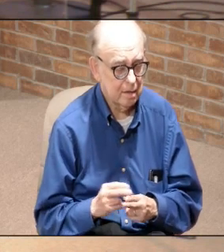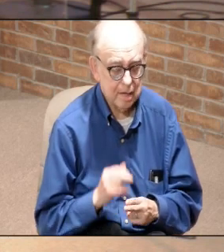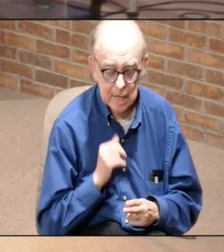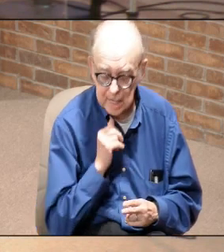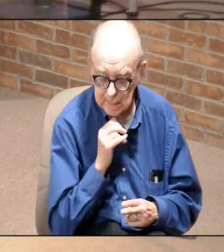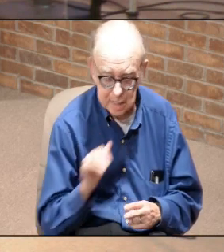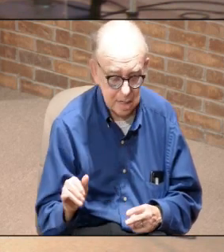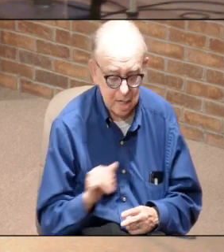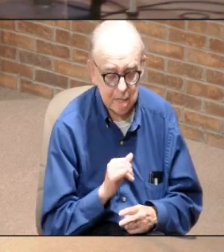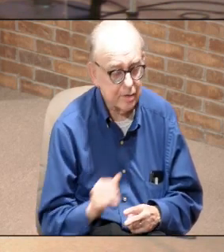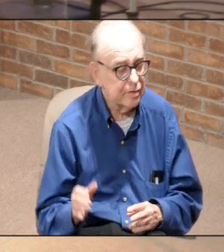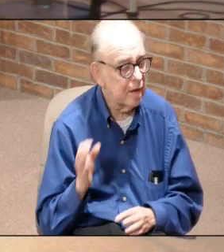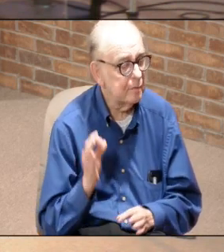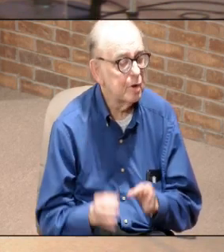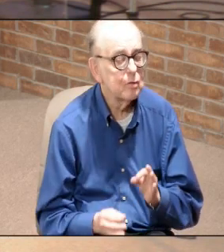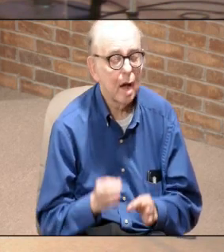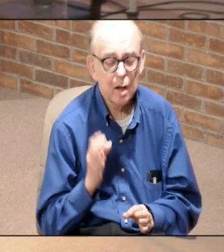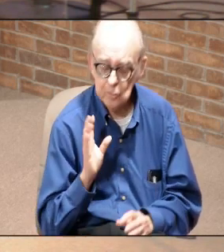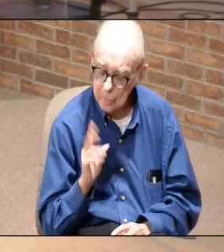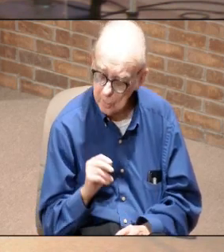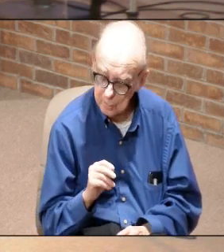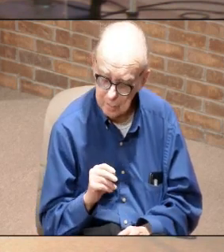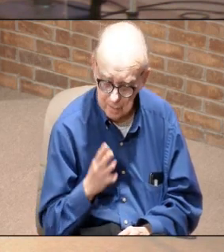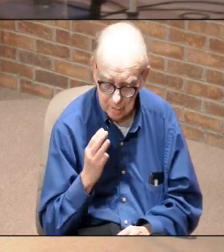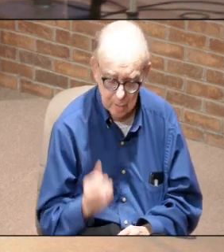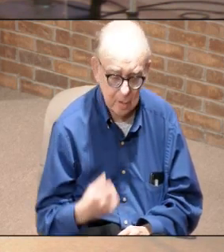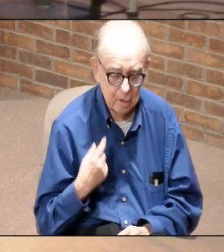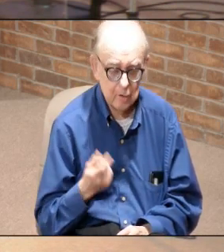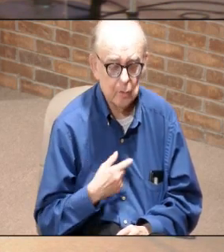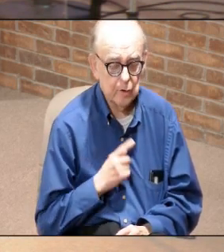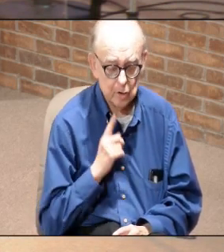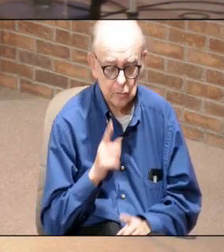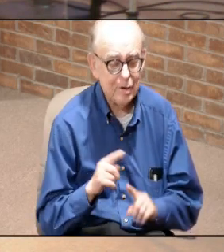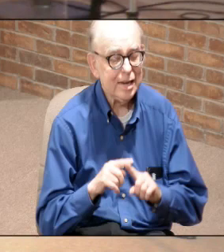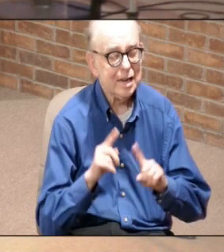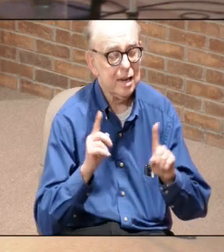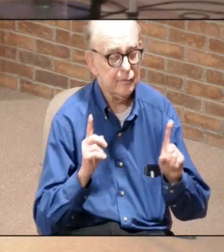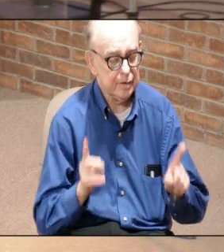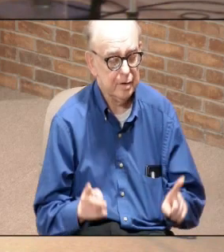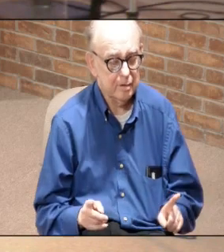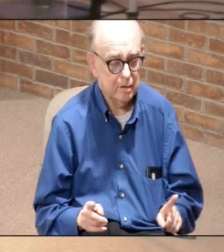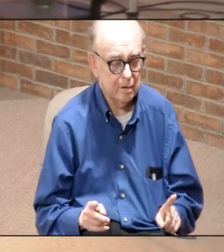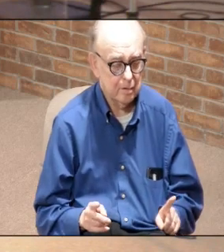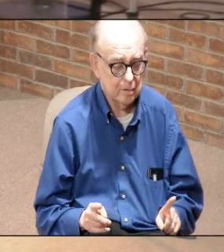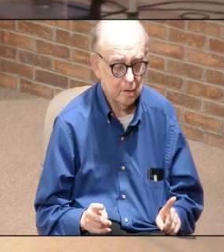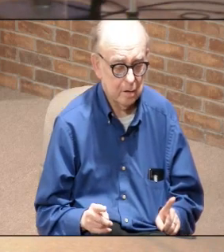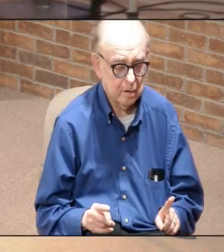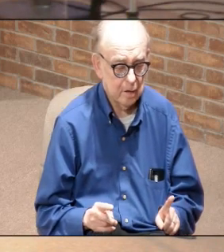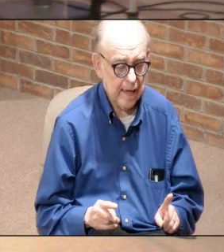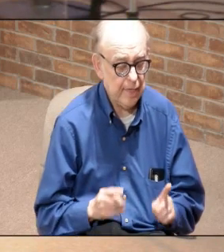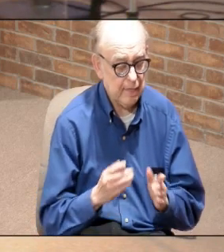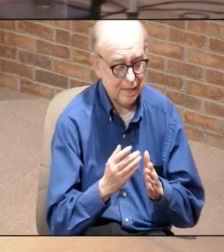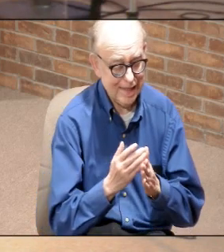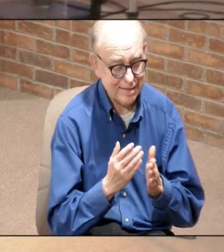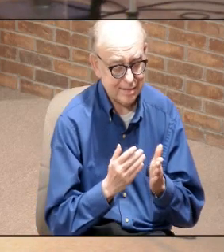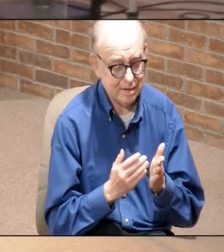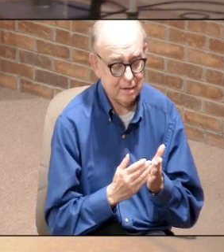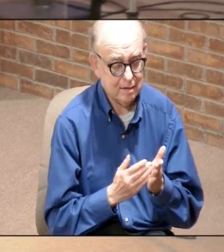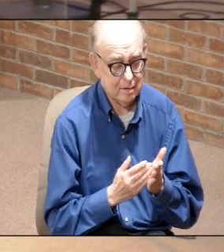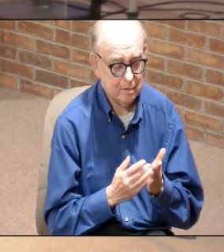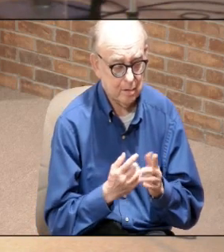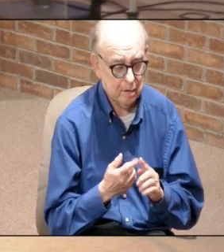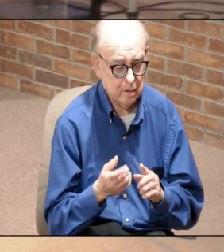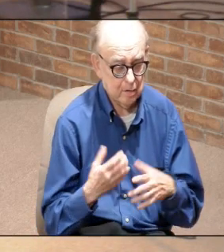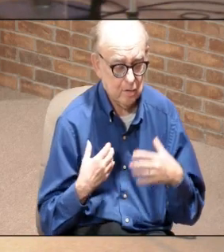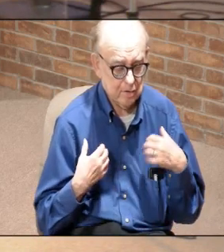not the same trial because we are different. And the lesson or